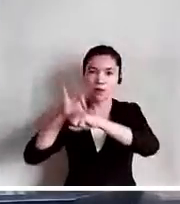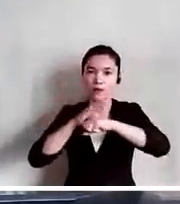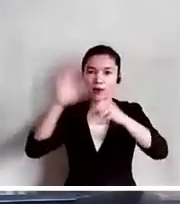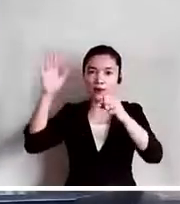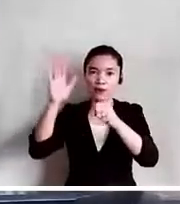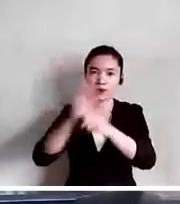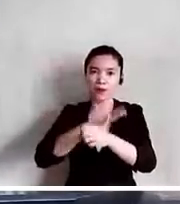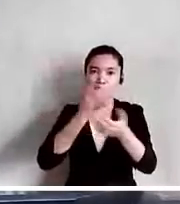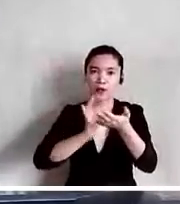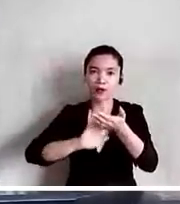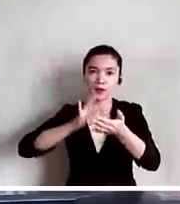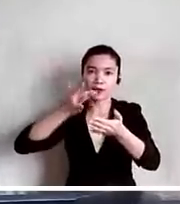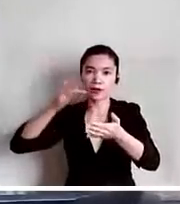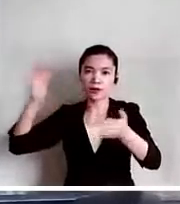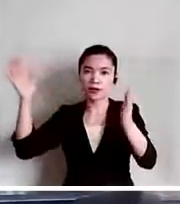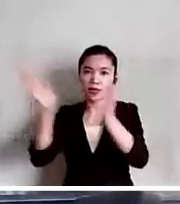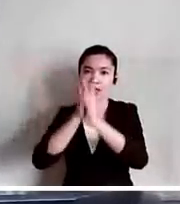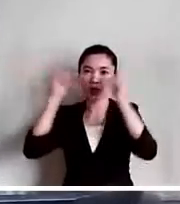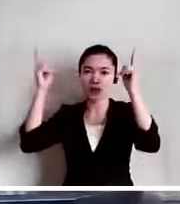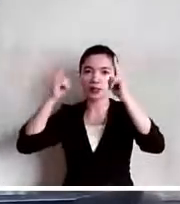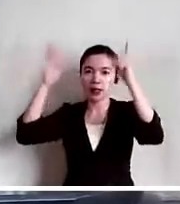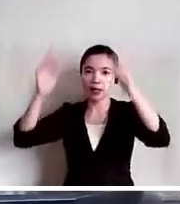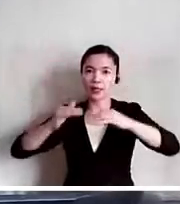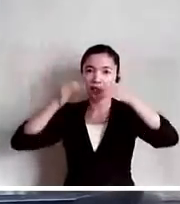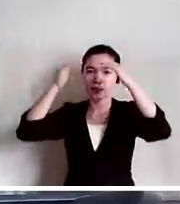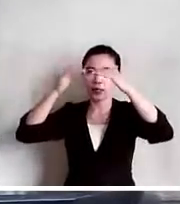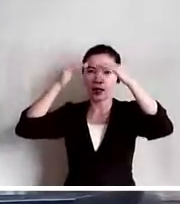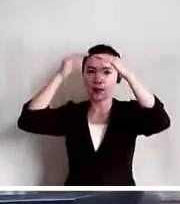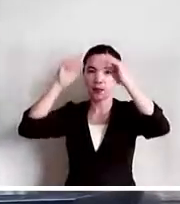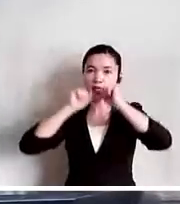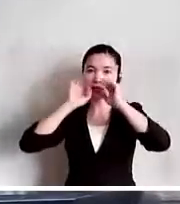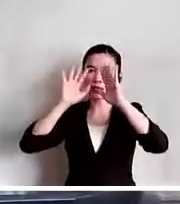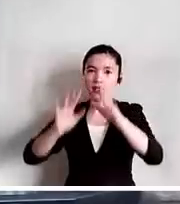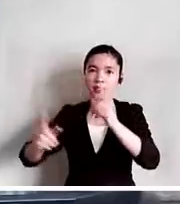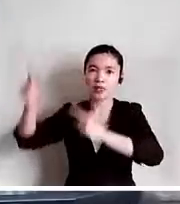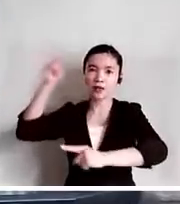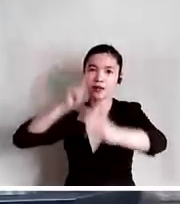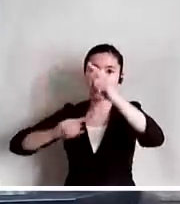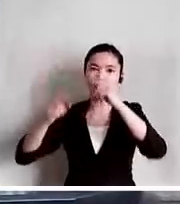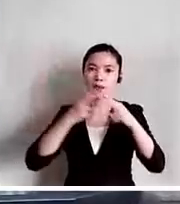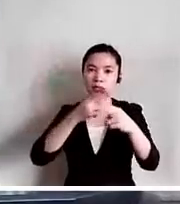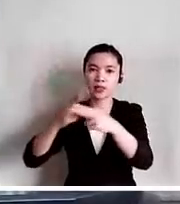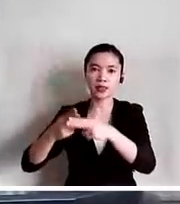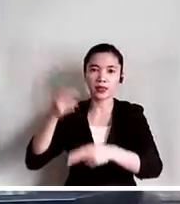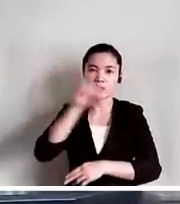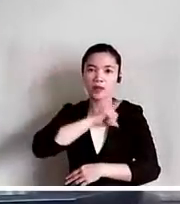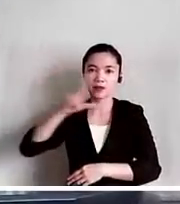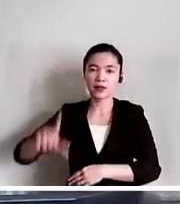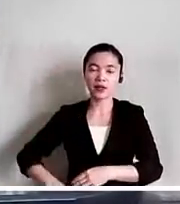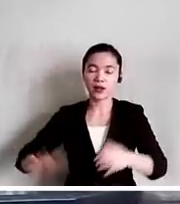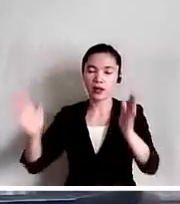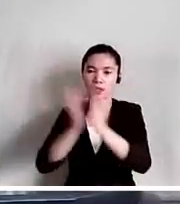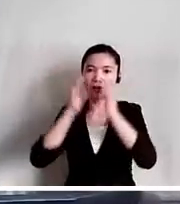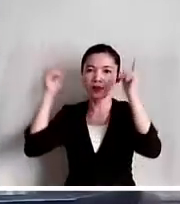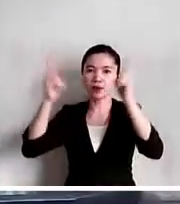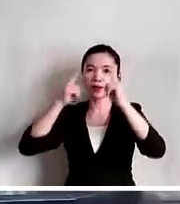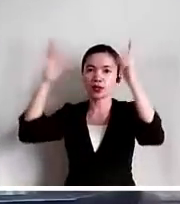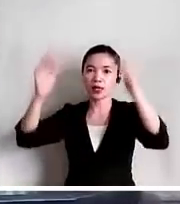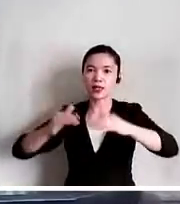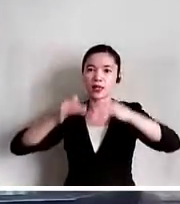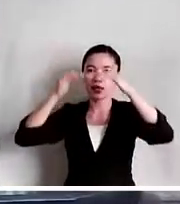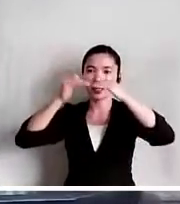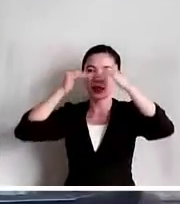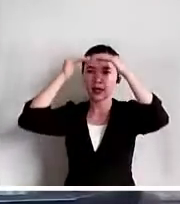glory. Hosanna in the highest. Blessed is he who comes in the name of the Lord. Hosanna in